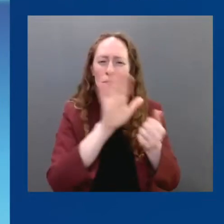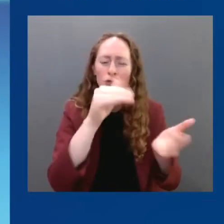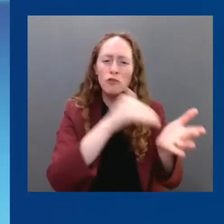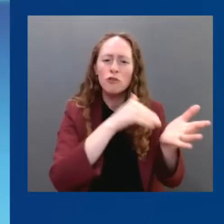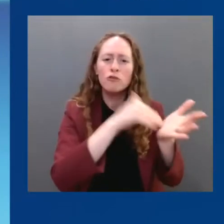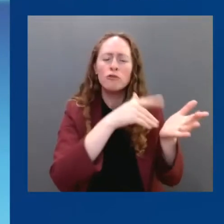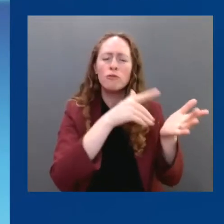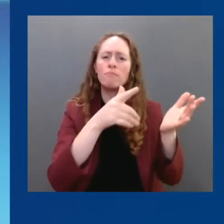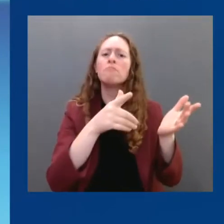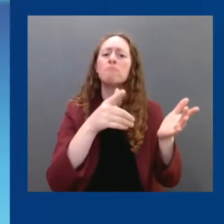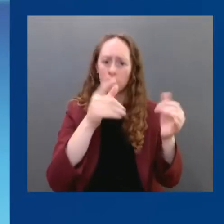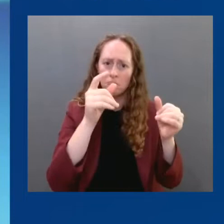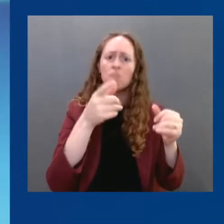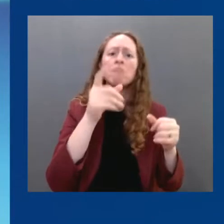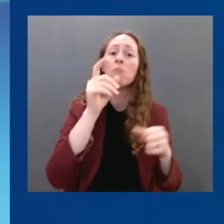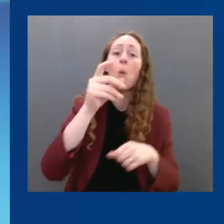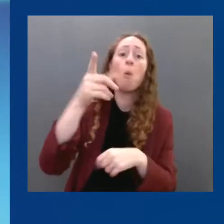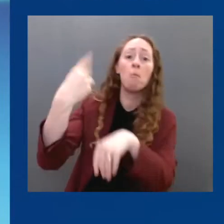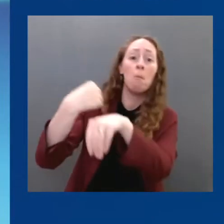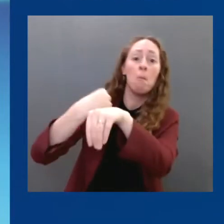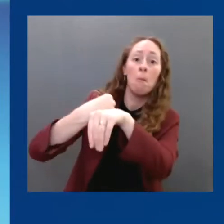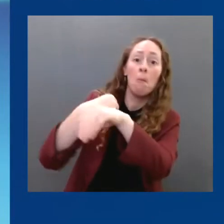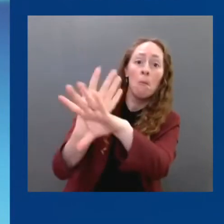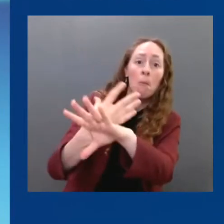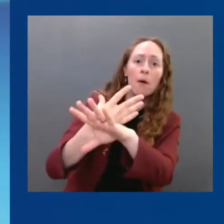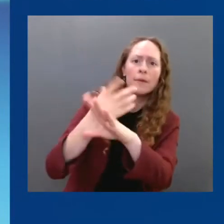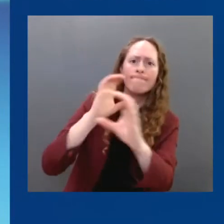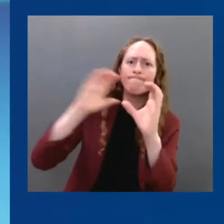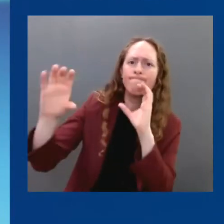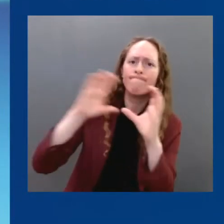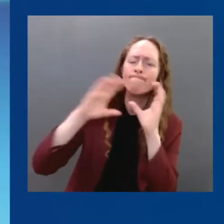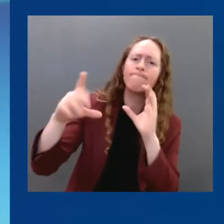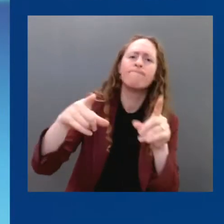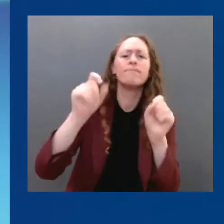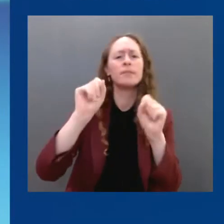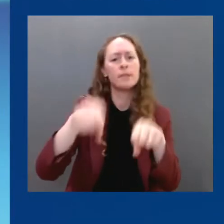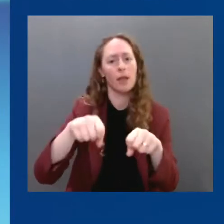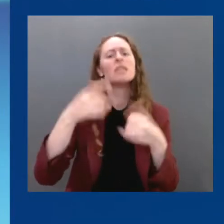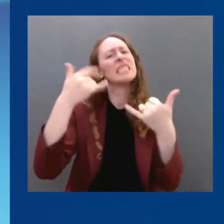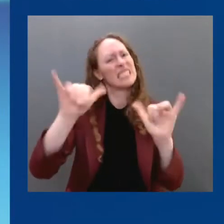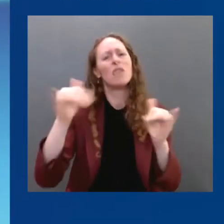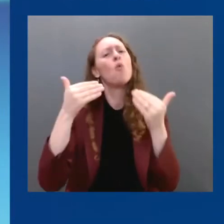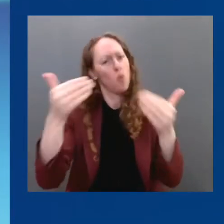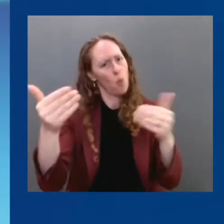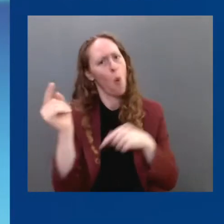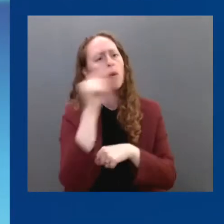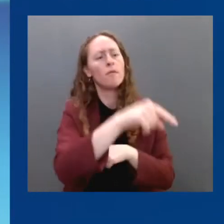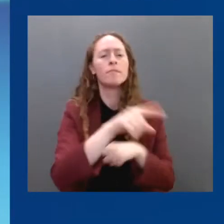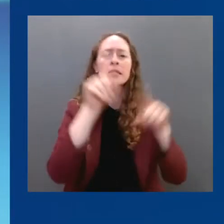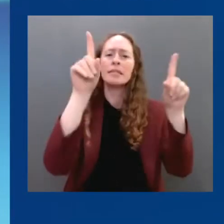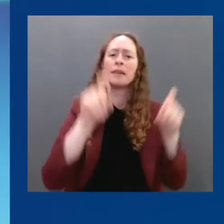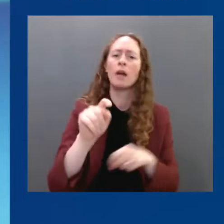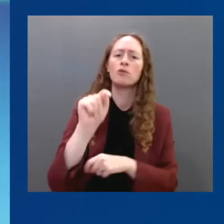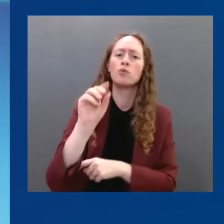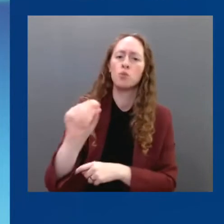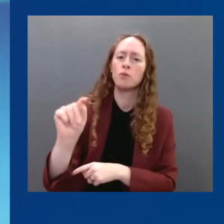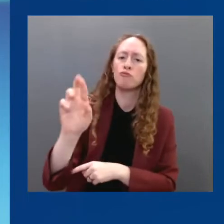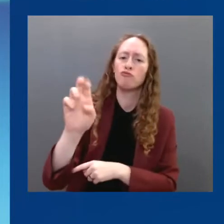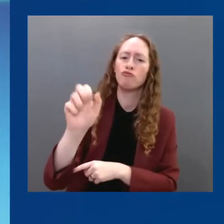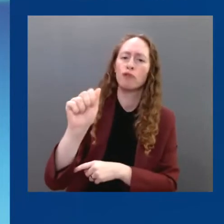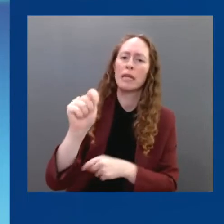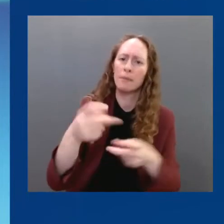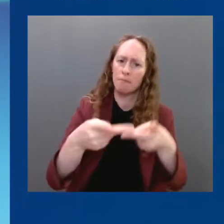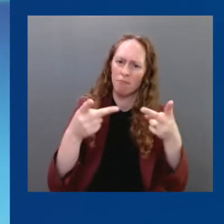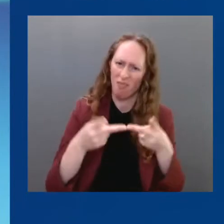Now, vaccines and treatments will help prevent serious illness and death. We also need to make sure we reduce the spread of illness. And we have